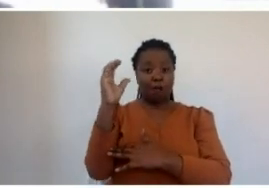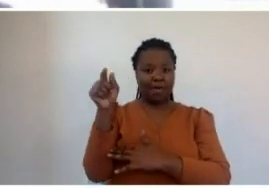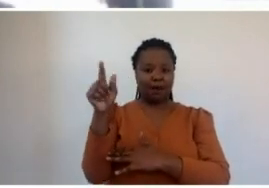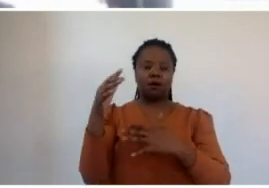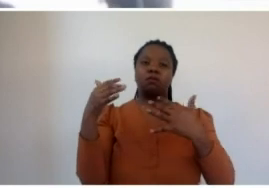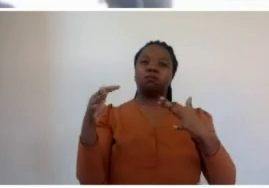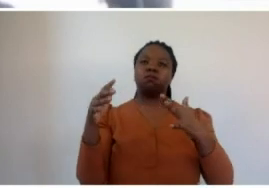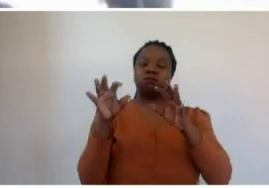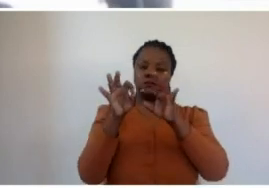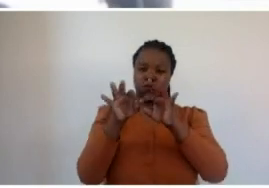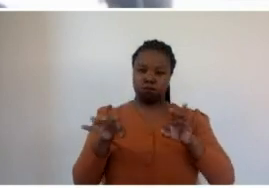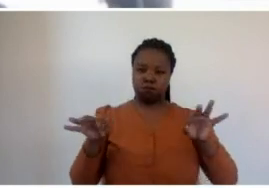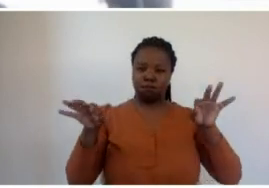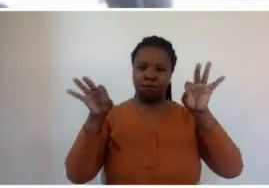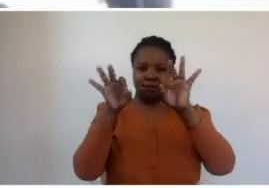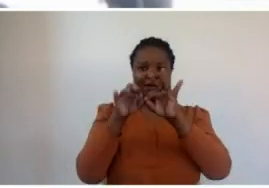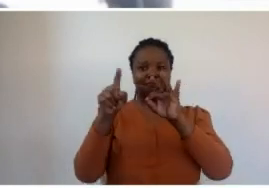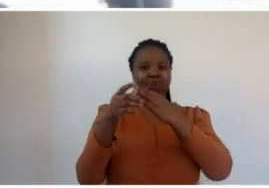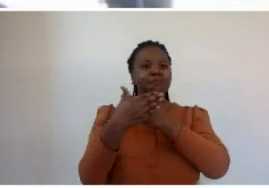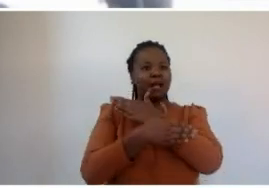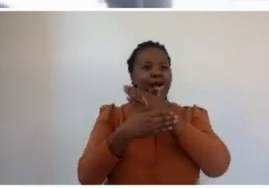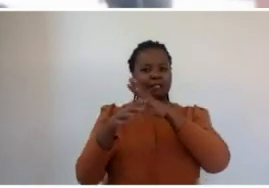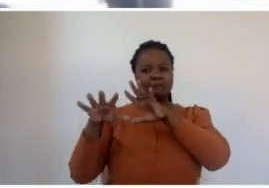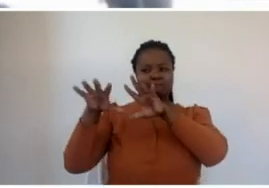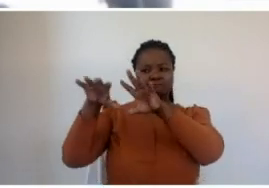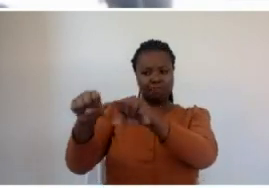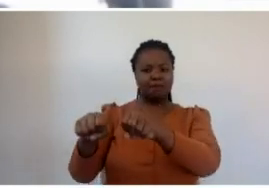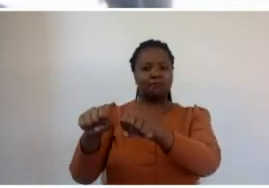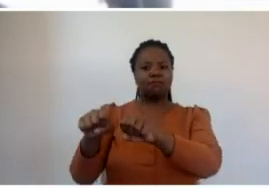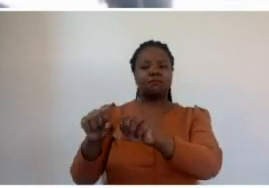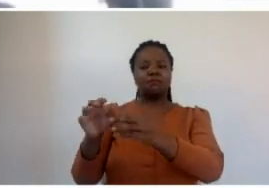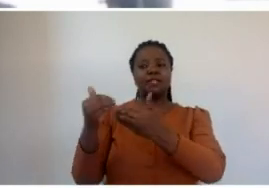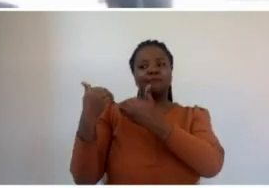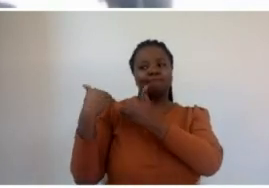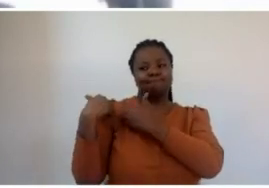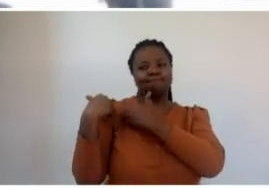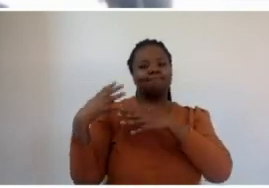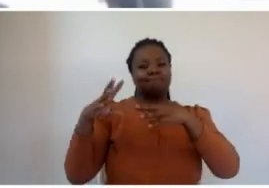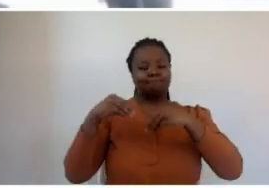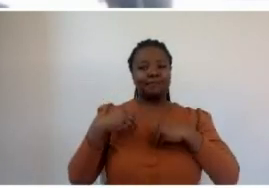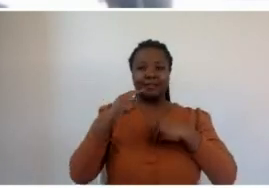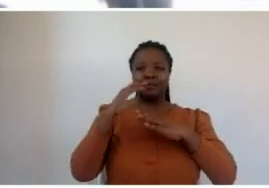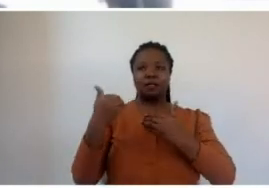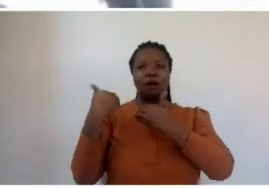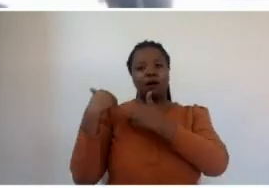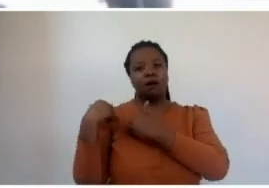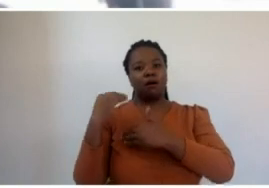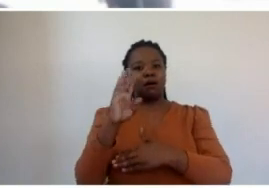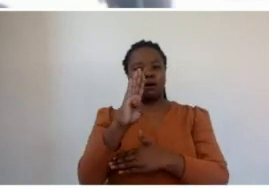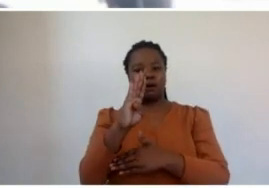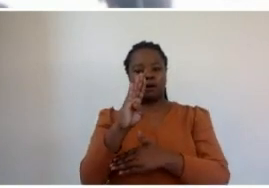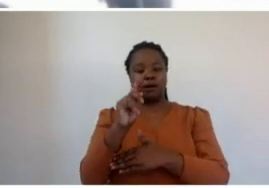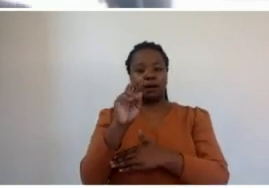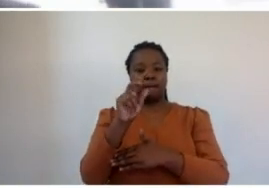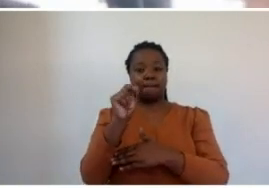important hosts, but bearing the burden. And I don't like to use the word burden in relation to refugees, but nonetheless, it's a burden and responsibility. So